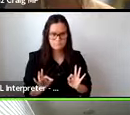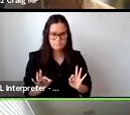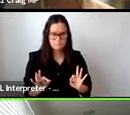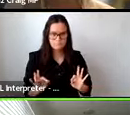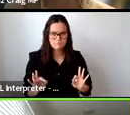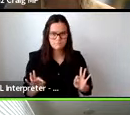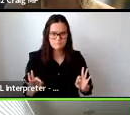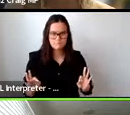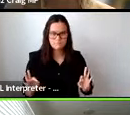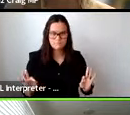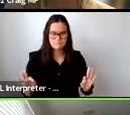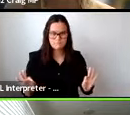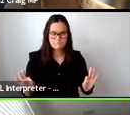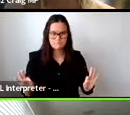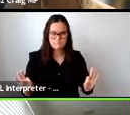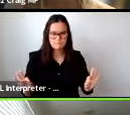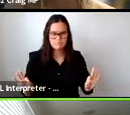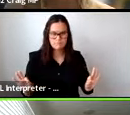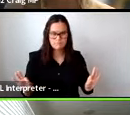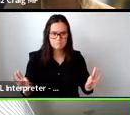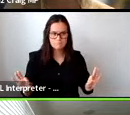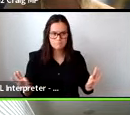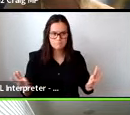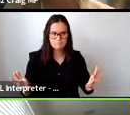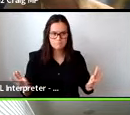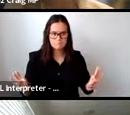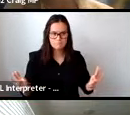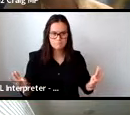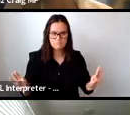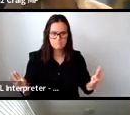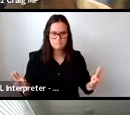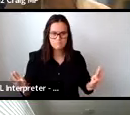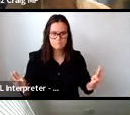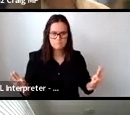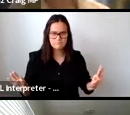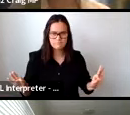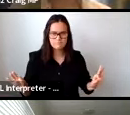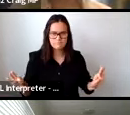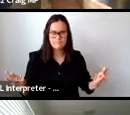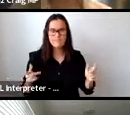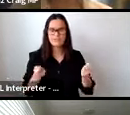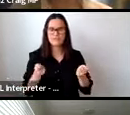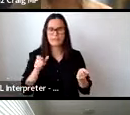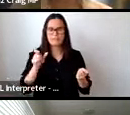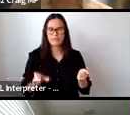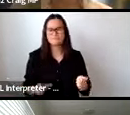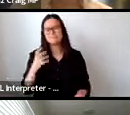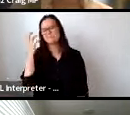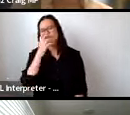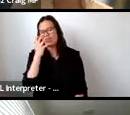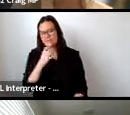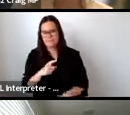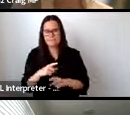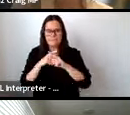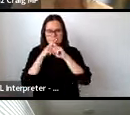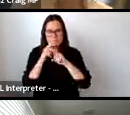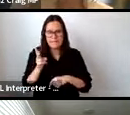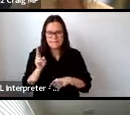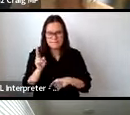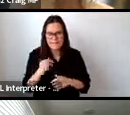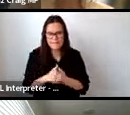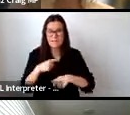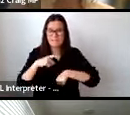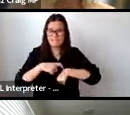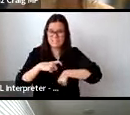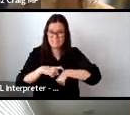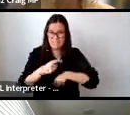Not hearing anything. You're on mute, Angie. Oh, sorry, team. So we have very short amount of time